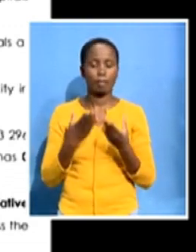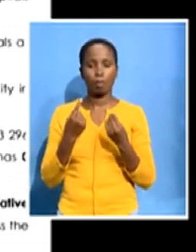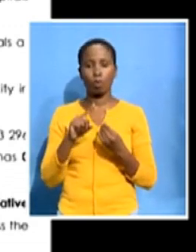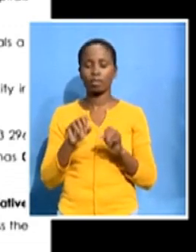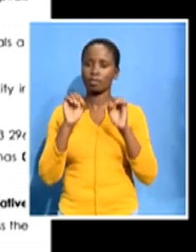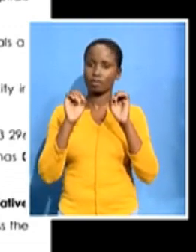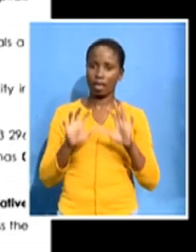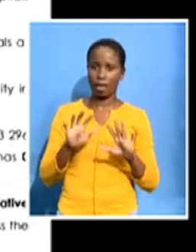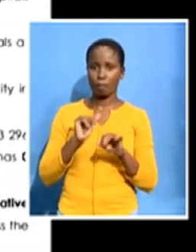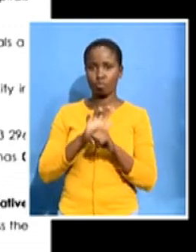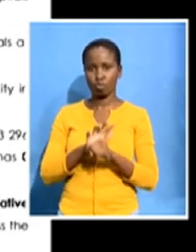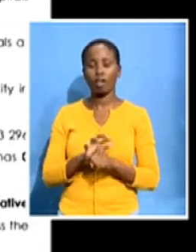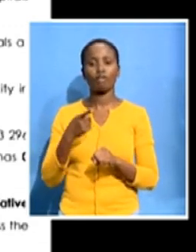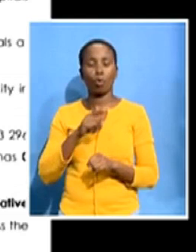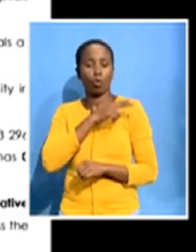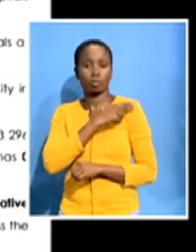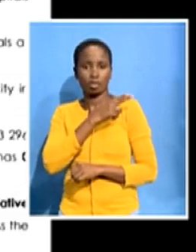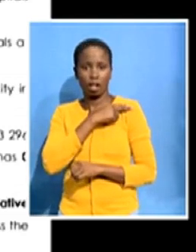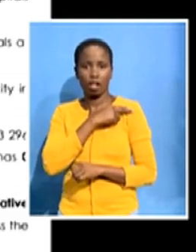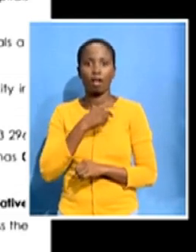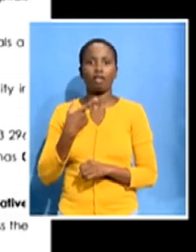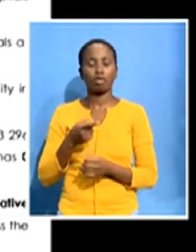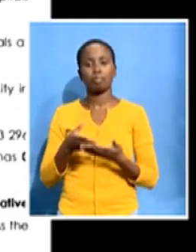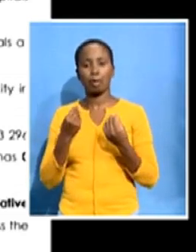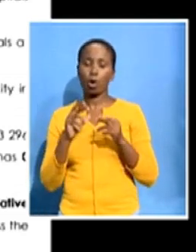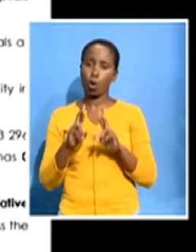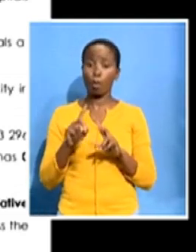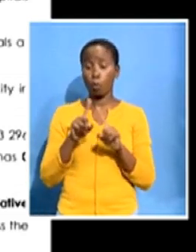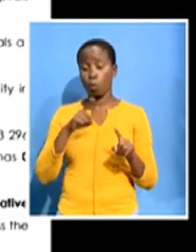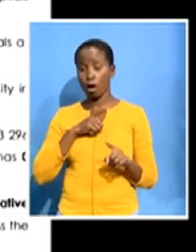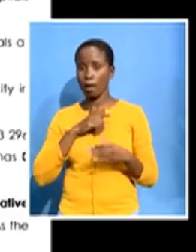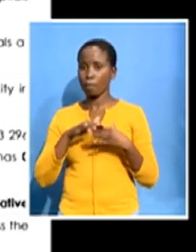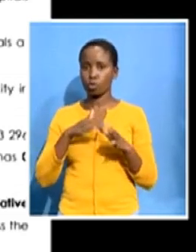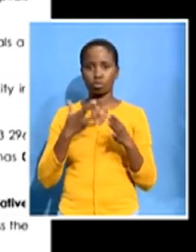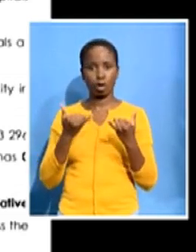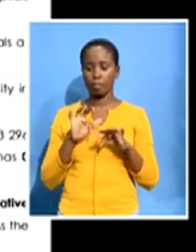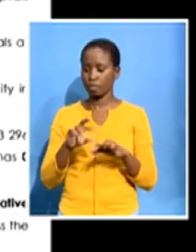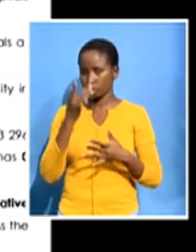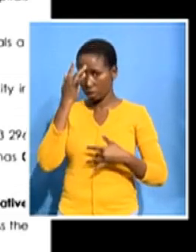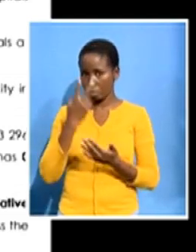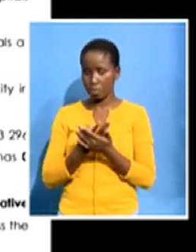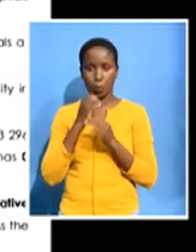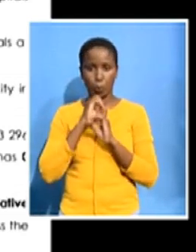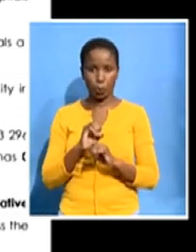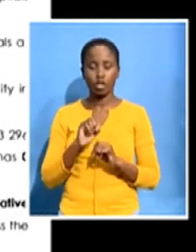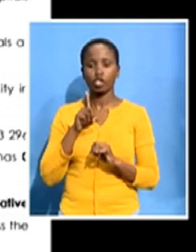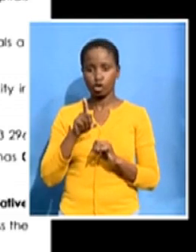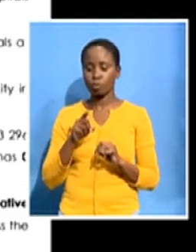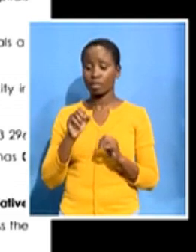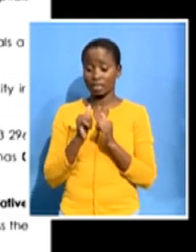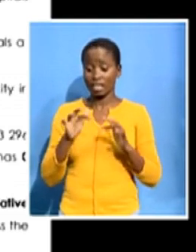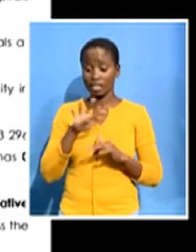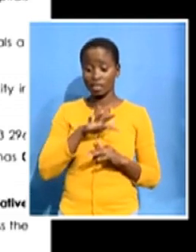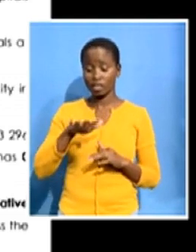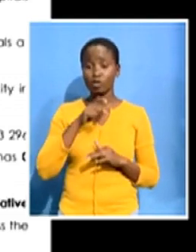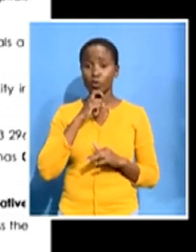and Swanstraal has no patients. And we have started using that space for other patients, being ready to scale up if required for a